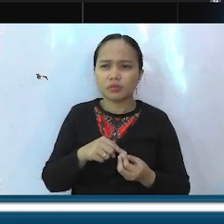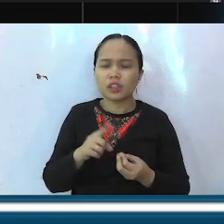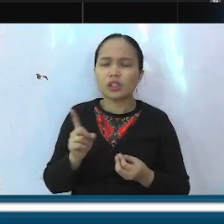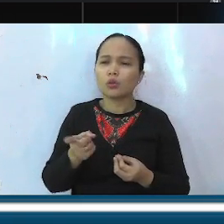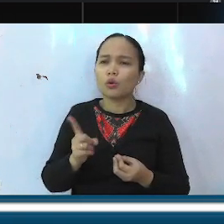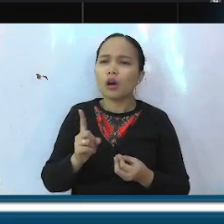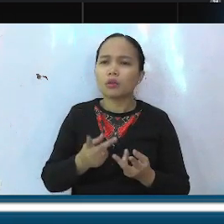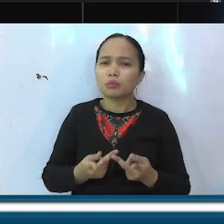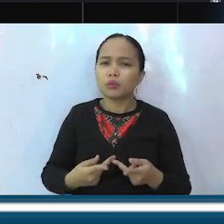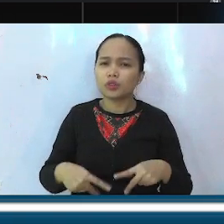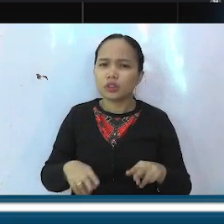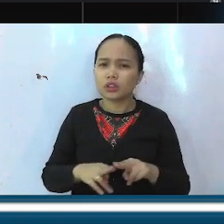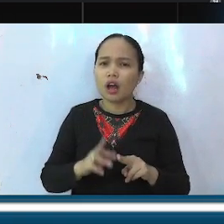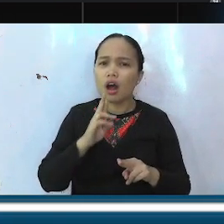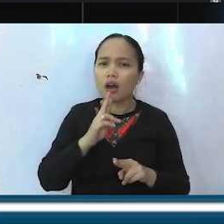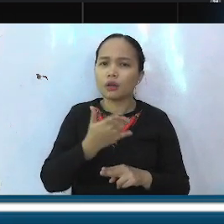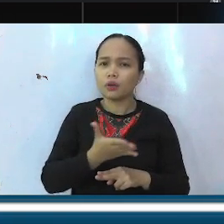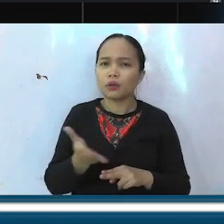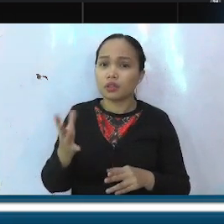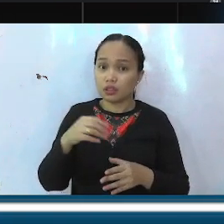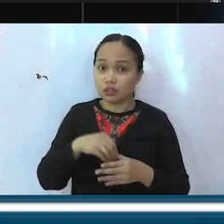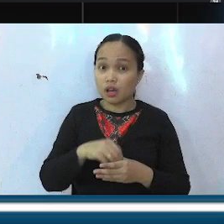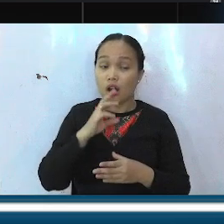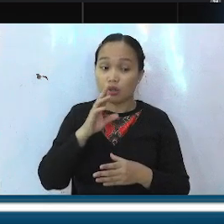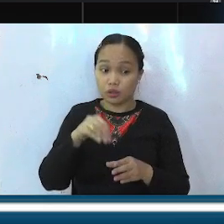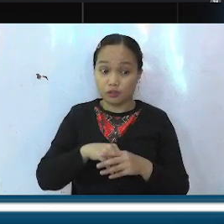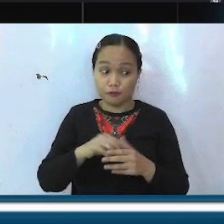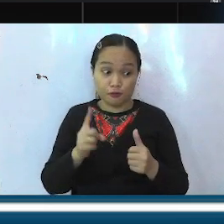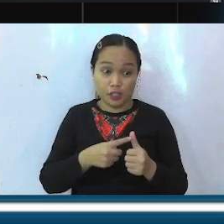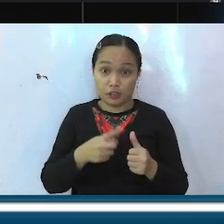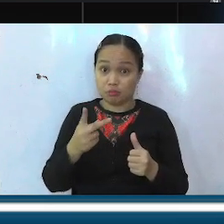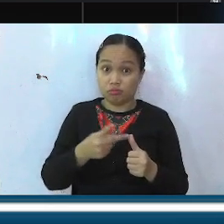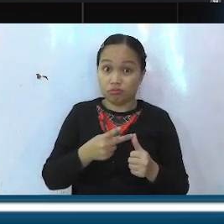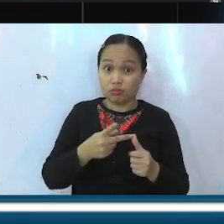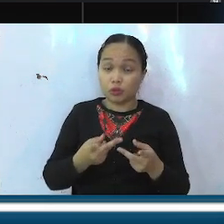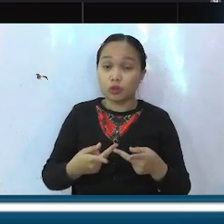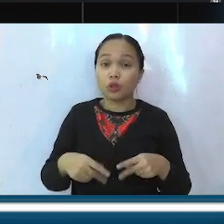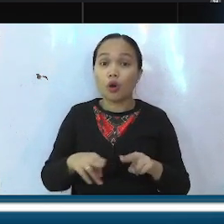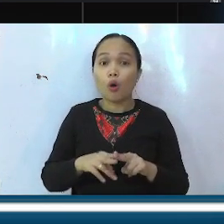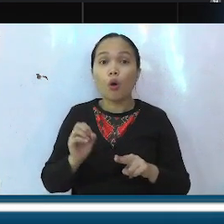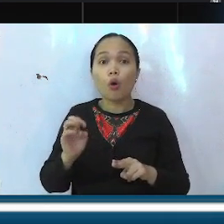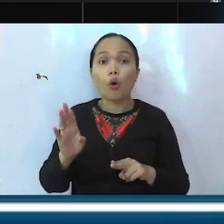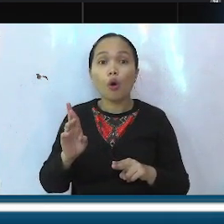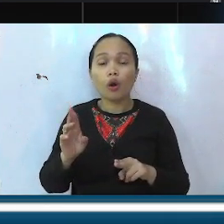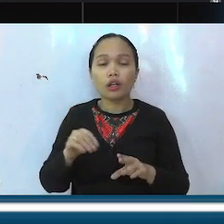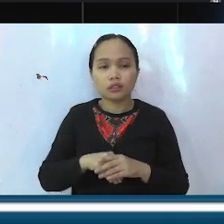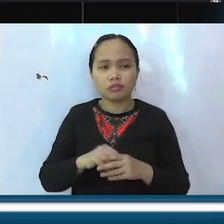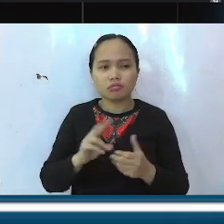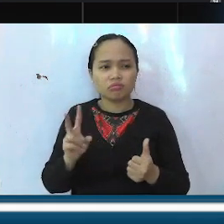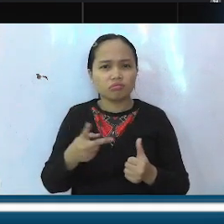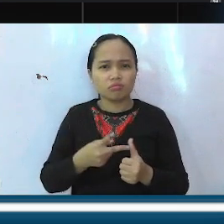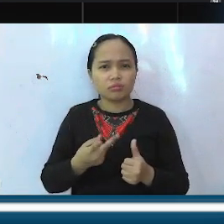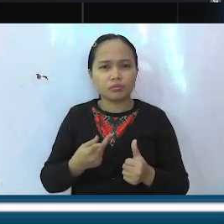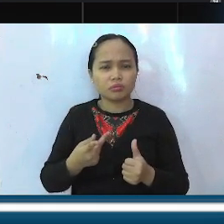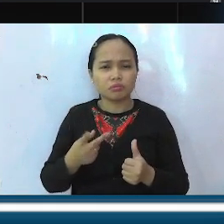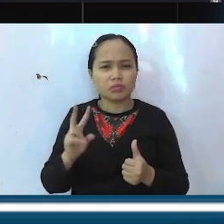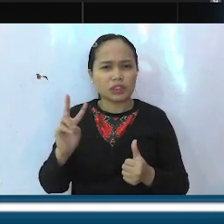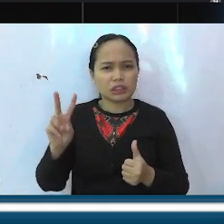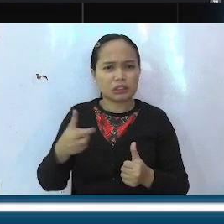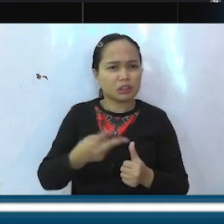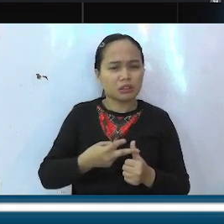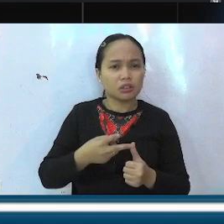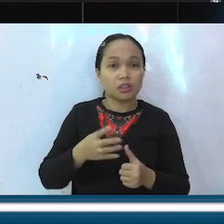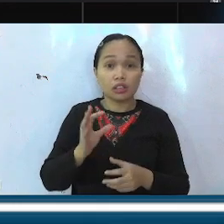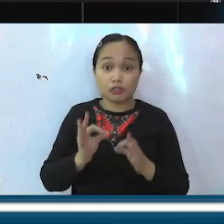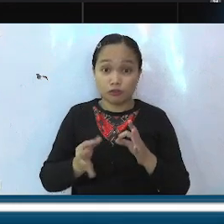what position are you in right now? Are you in the primary position? Are you in the secondary That's position? Right. Now, listen. The way you can answer